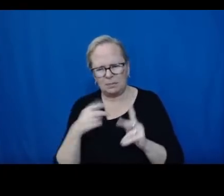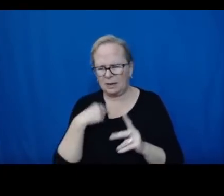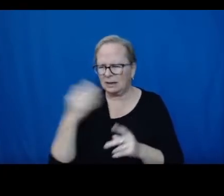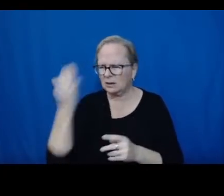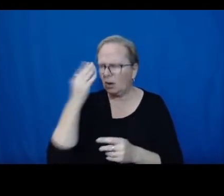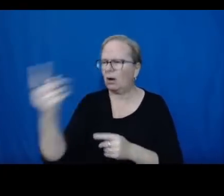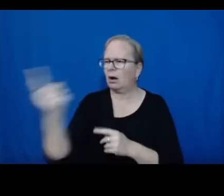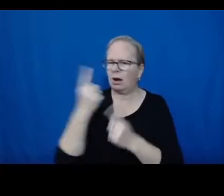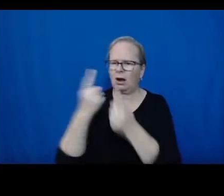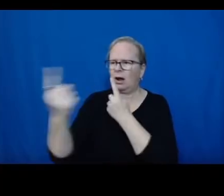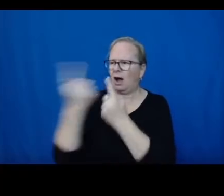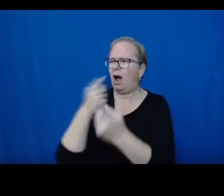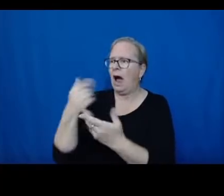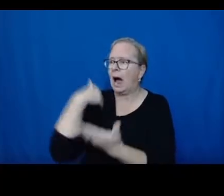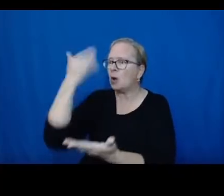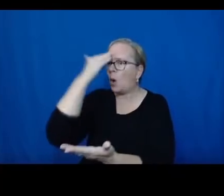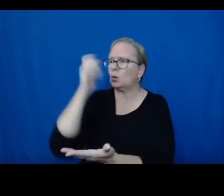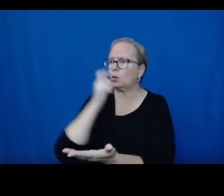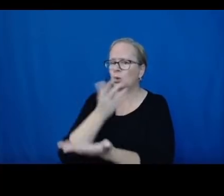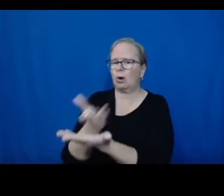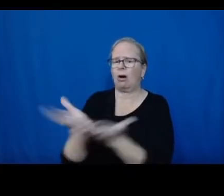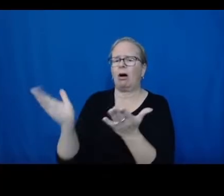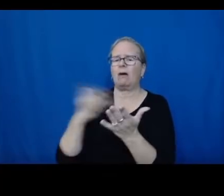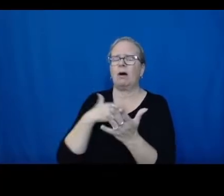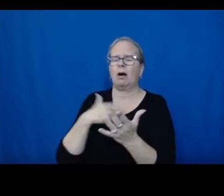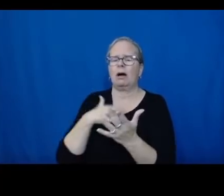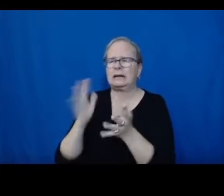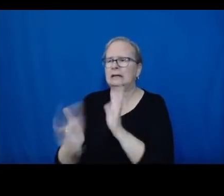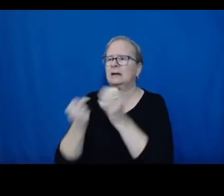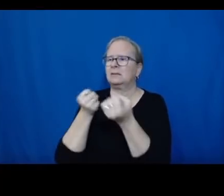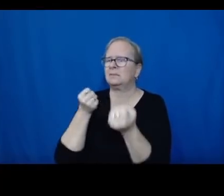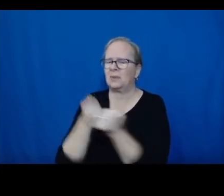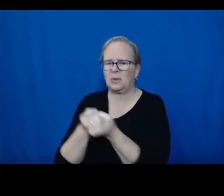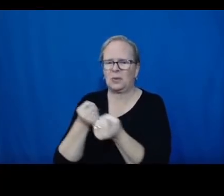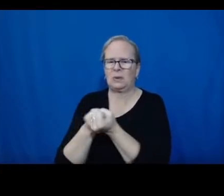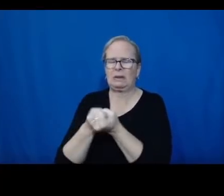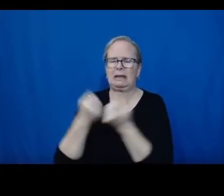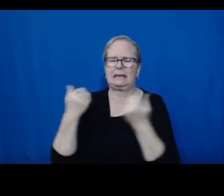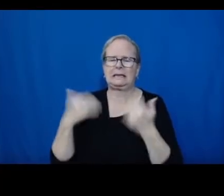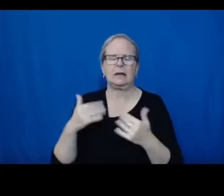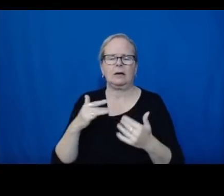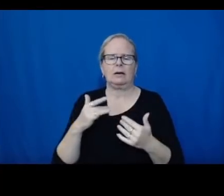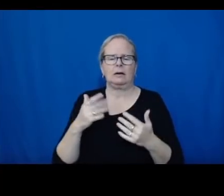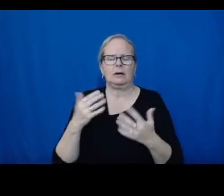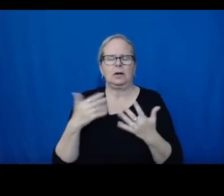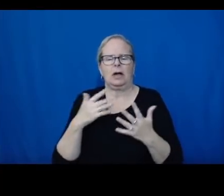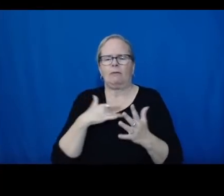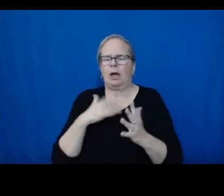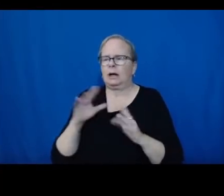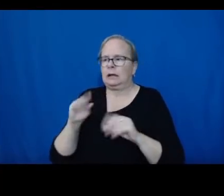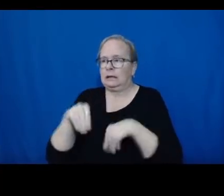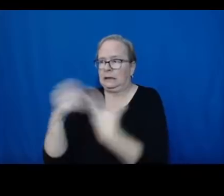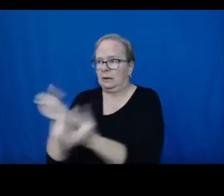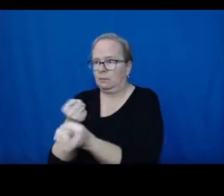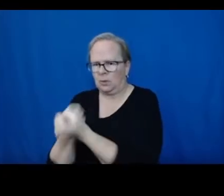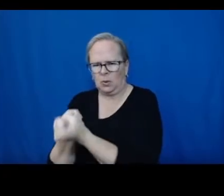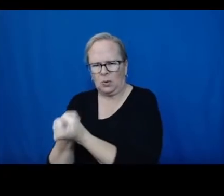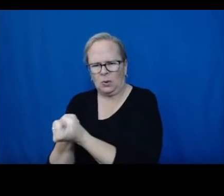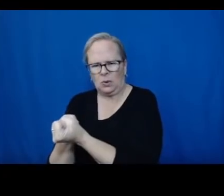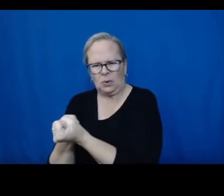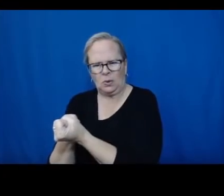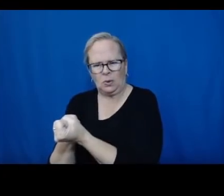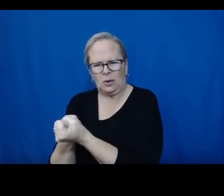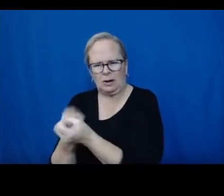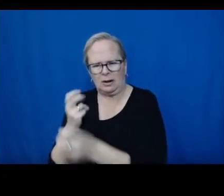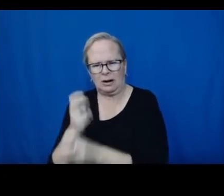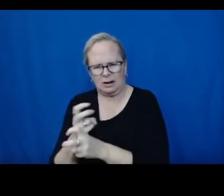they know coming through the doors and having to support them, you know, in terms of providing that support.